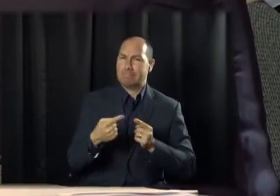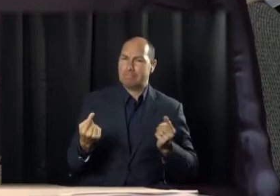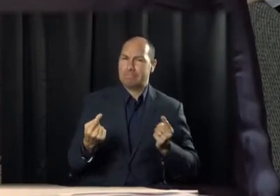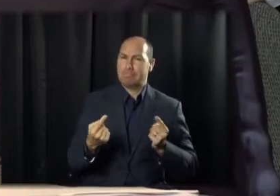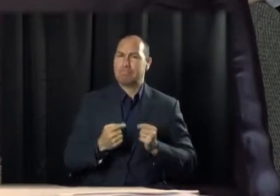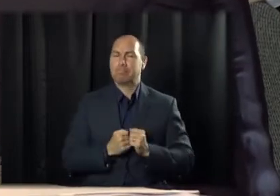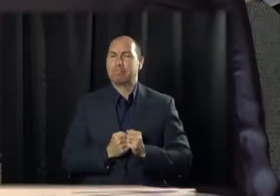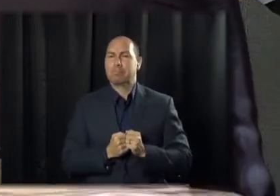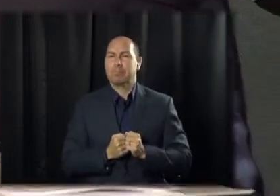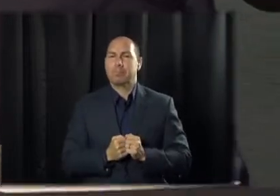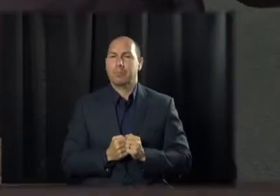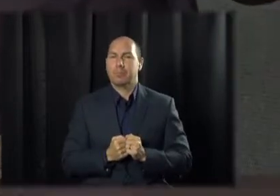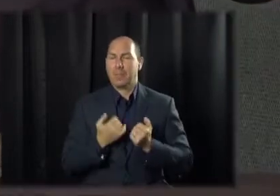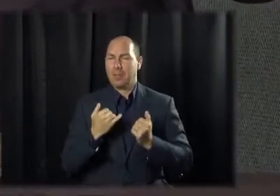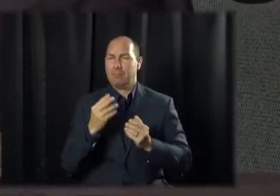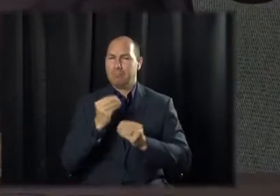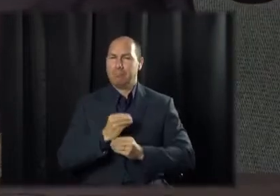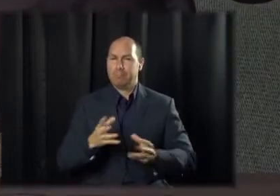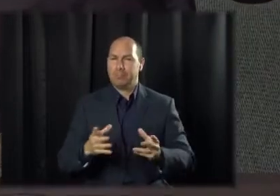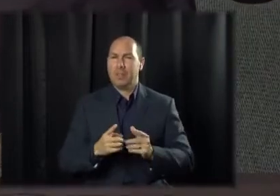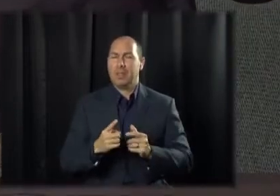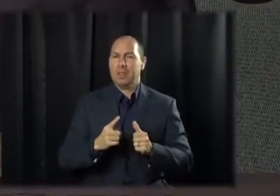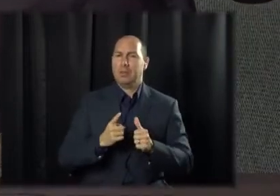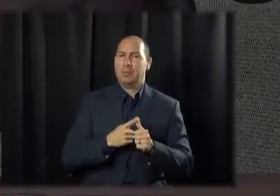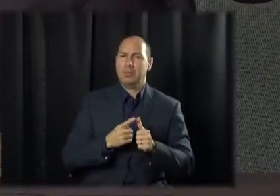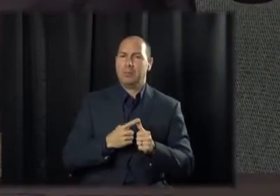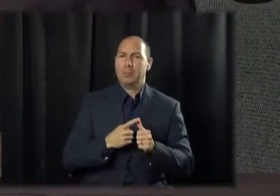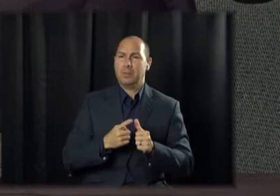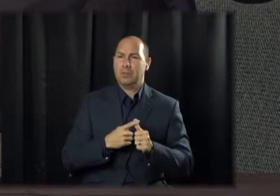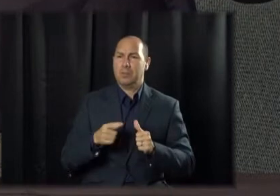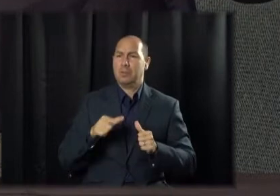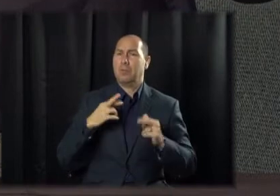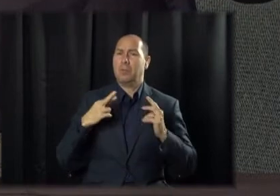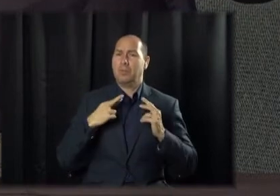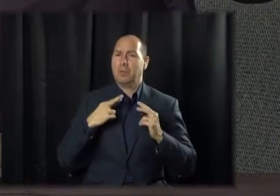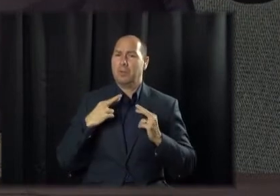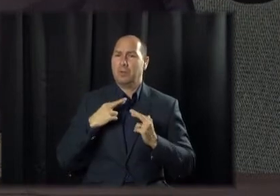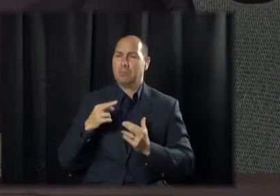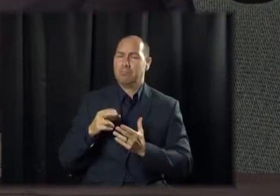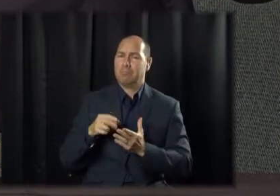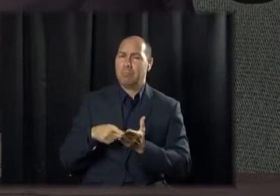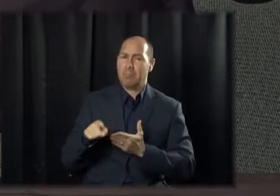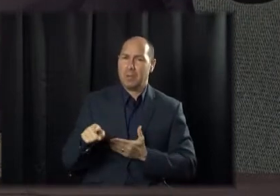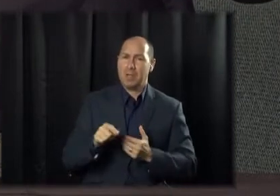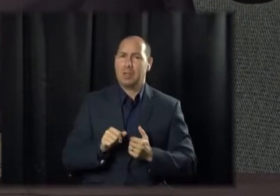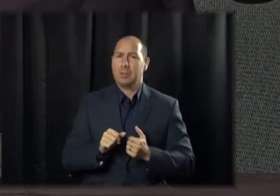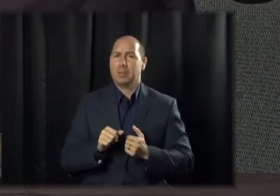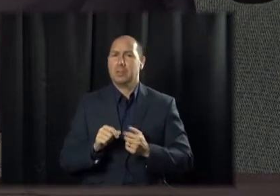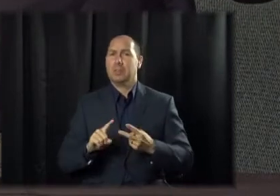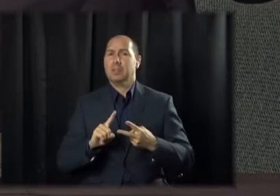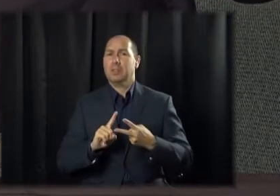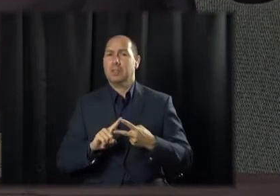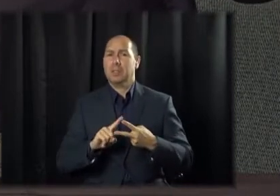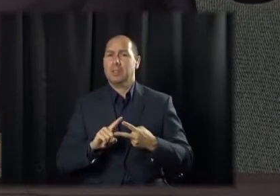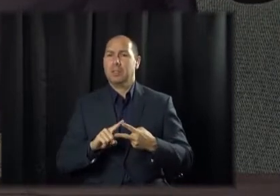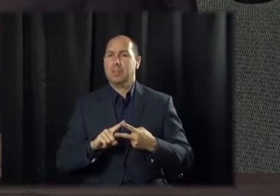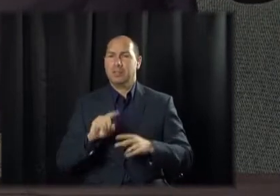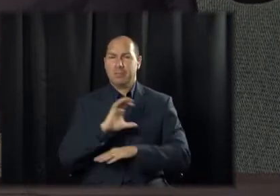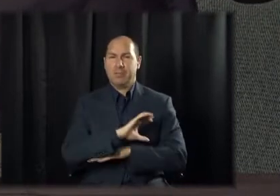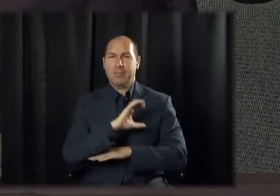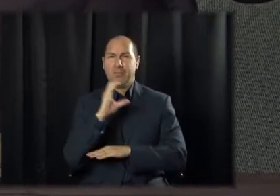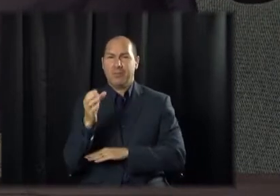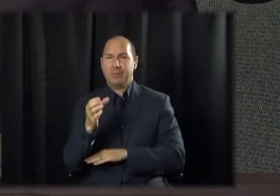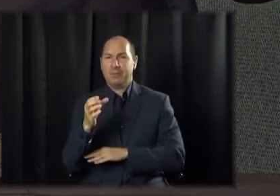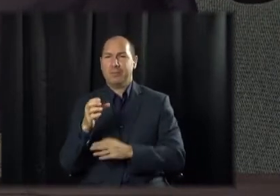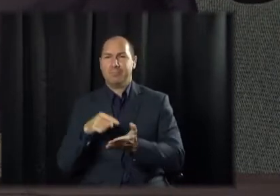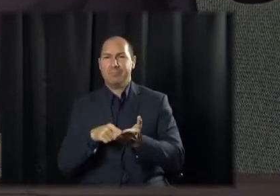is pension reform, and the second one is the elimination of the Christmas bonus. It's